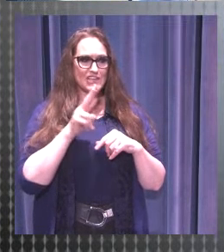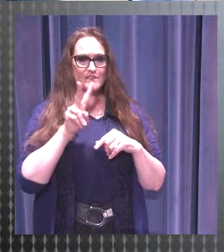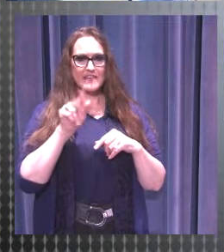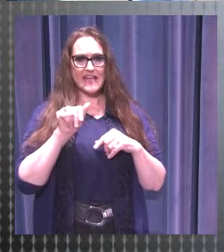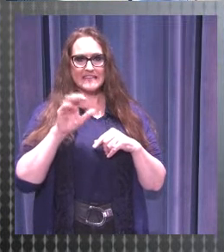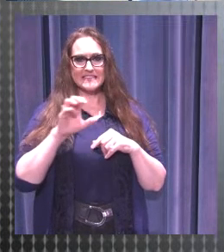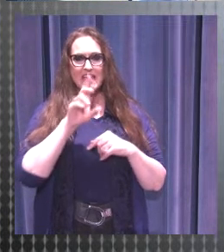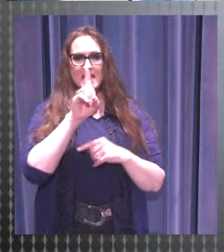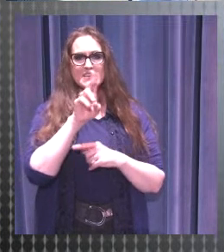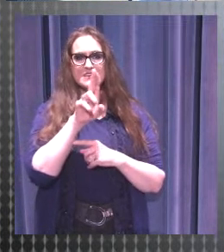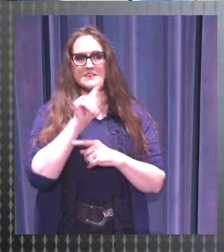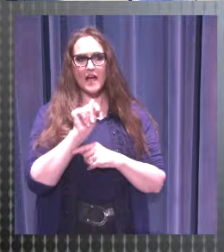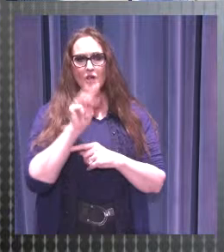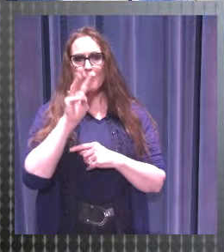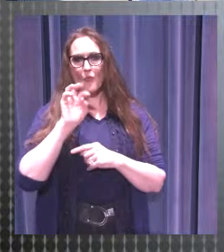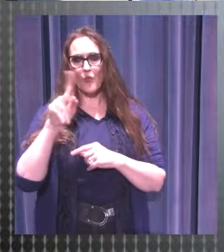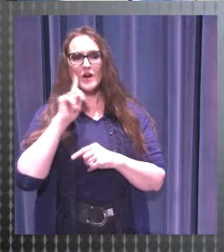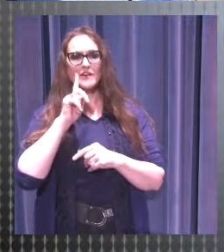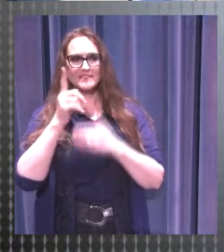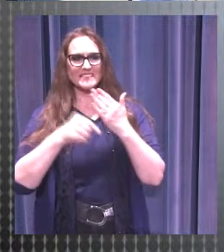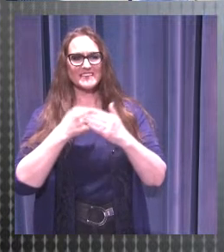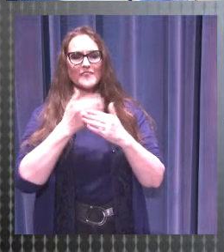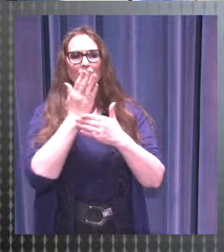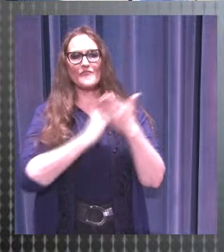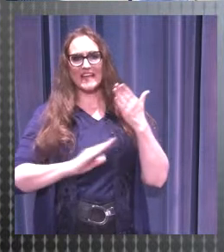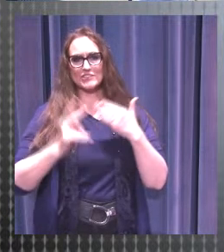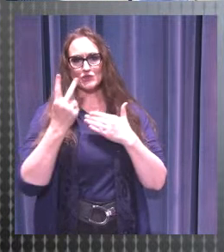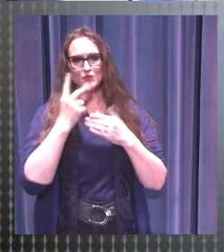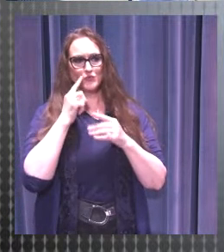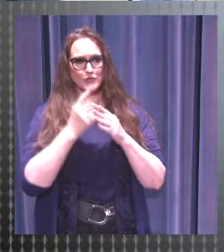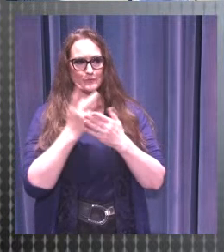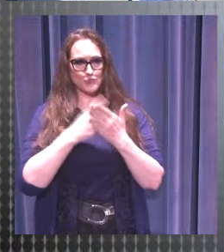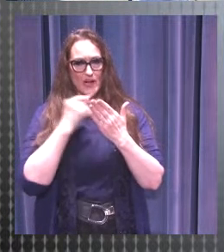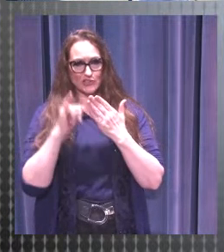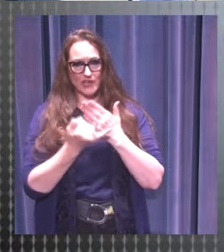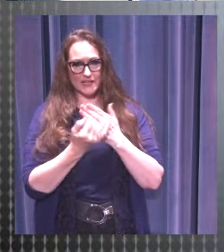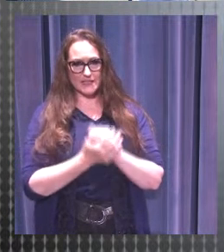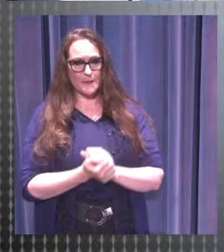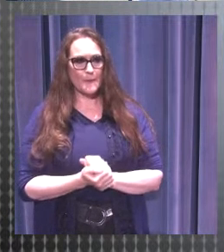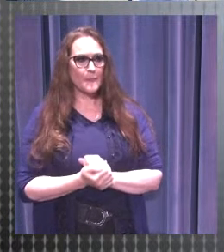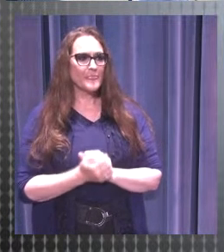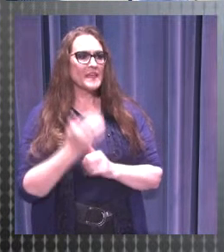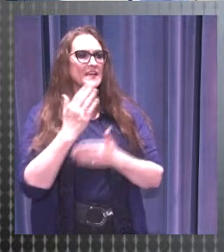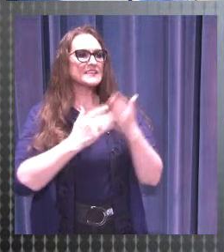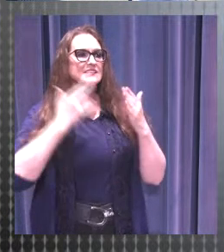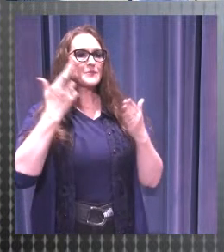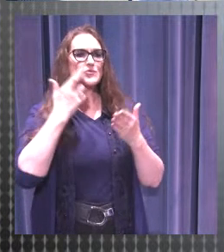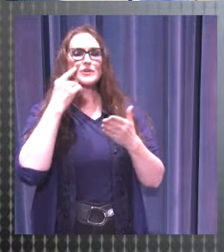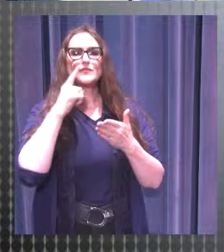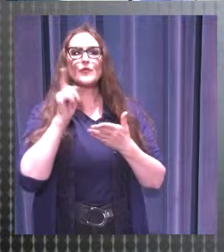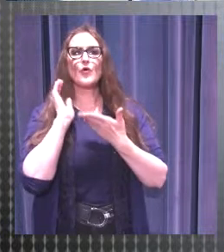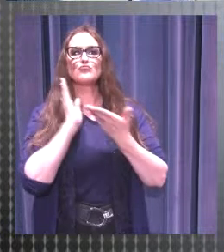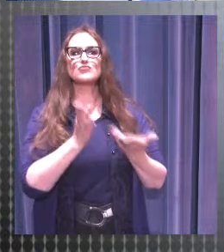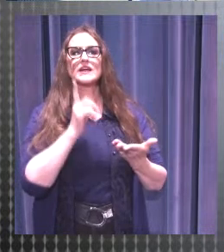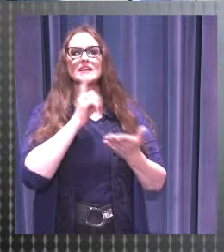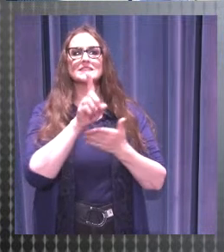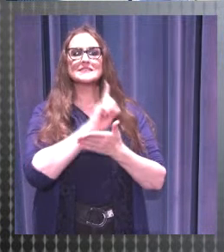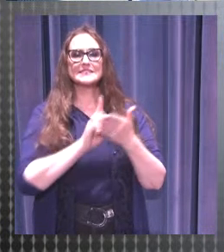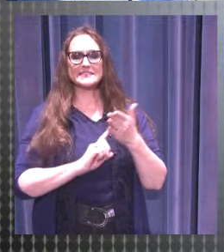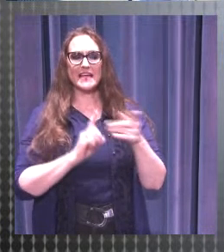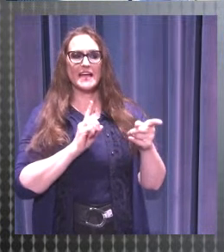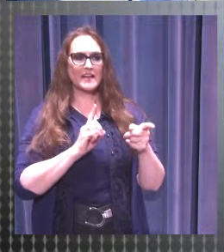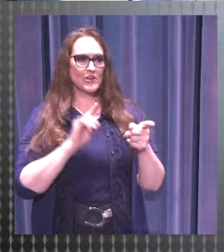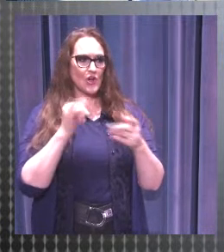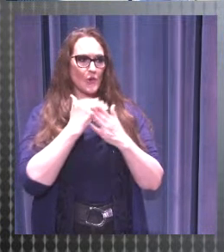HVAC ductwork is considered a phase 2 to this project. Some of the reasons for bringing this design are